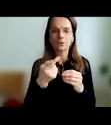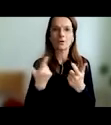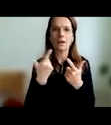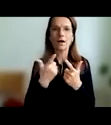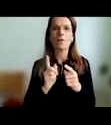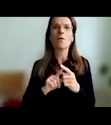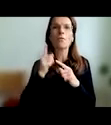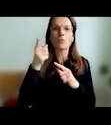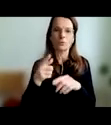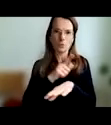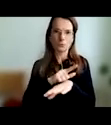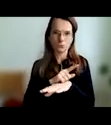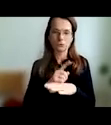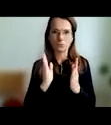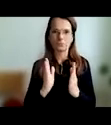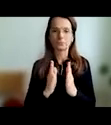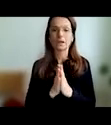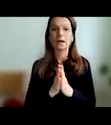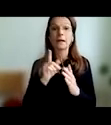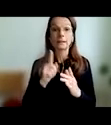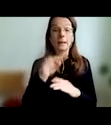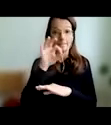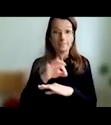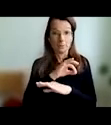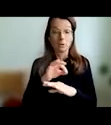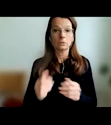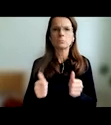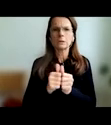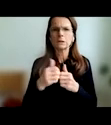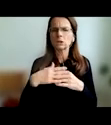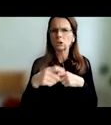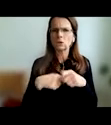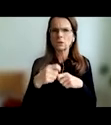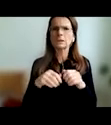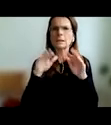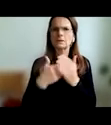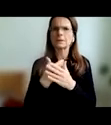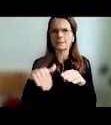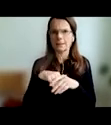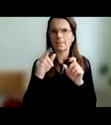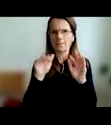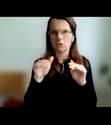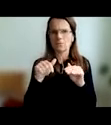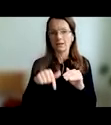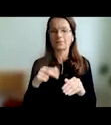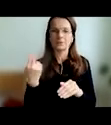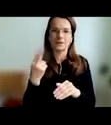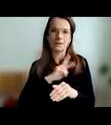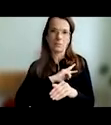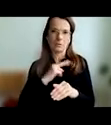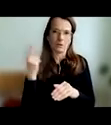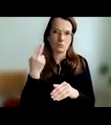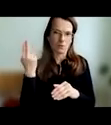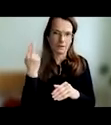forecasting has been established. The project will be implemented in close cooperation with the